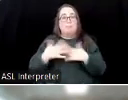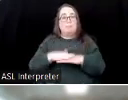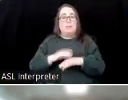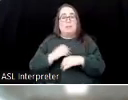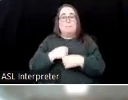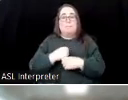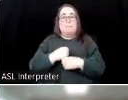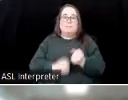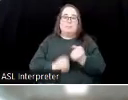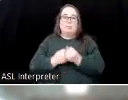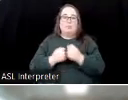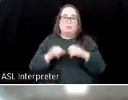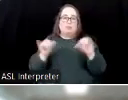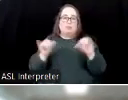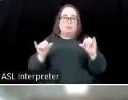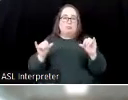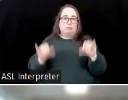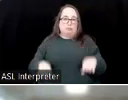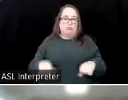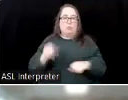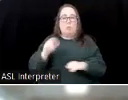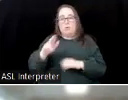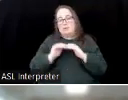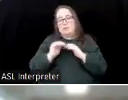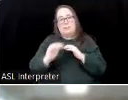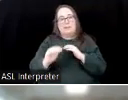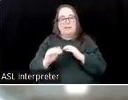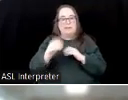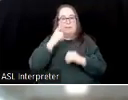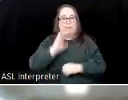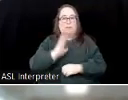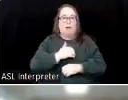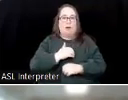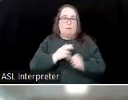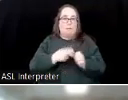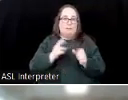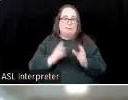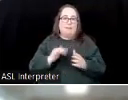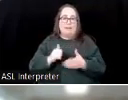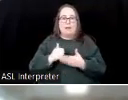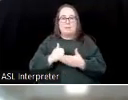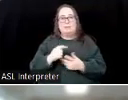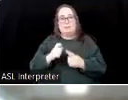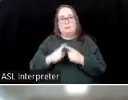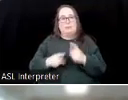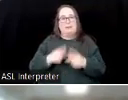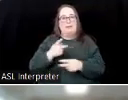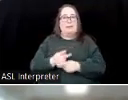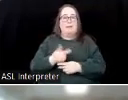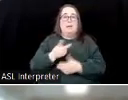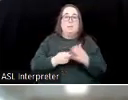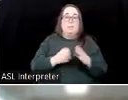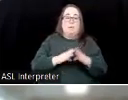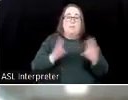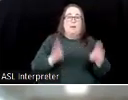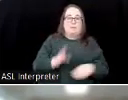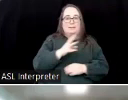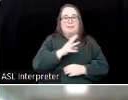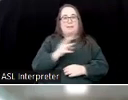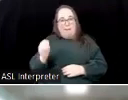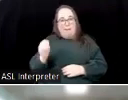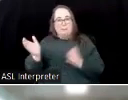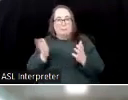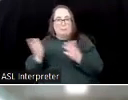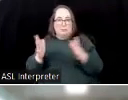a support structure or the stability for our participants, which helps them maintain both housing and